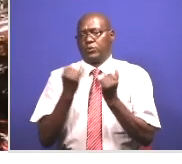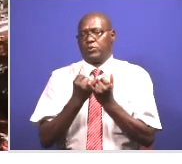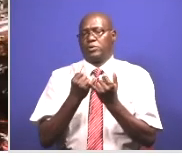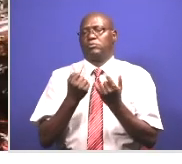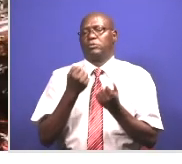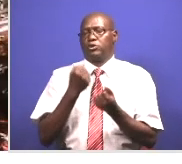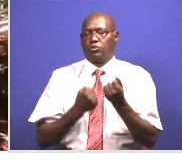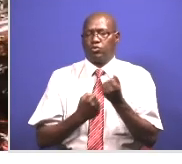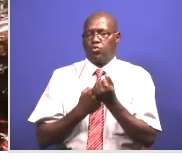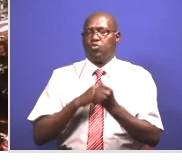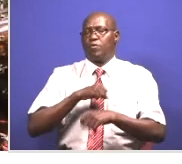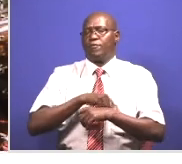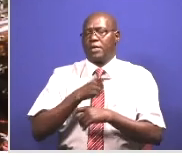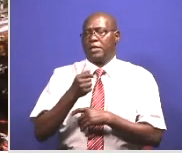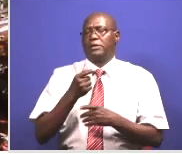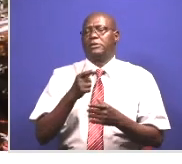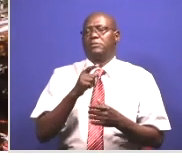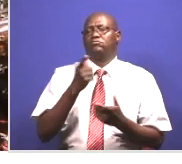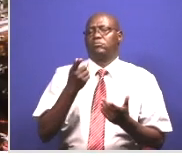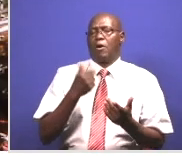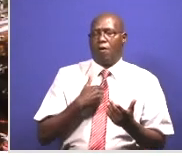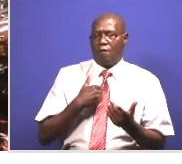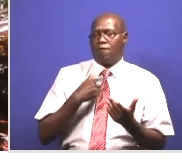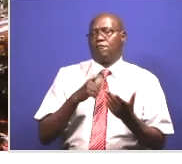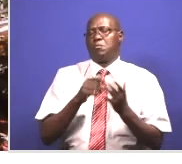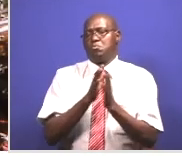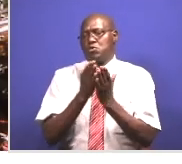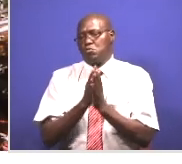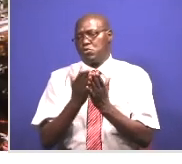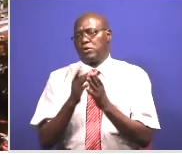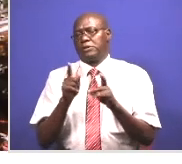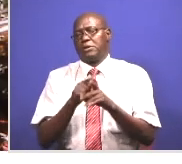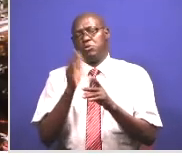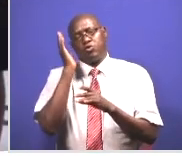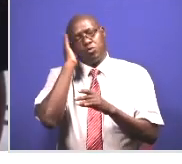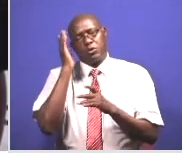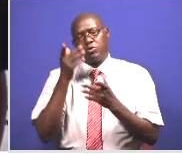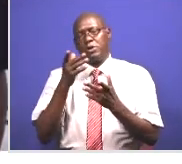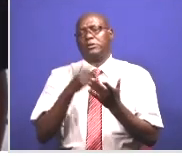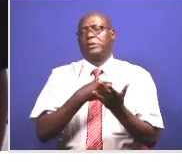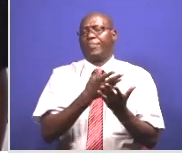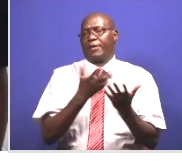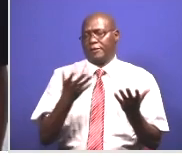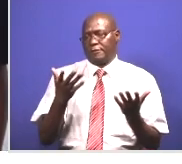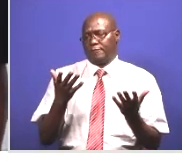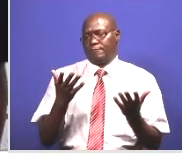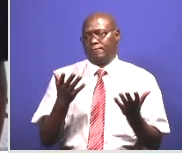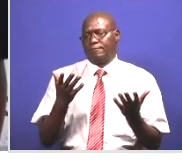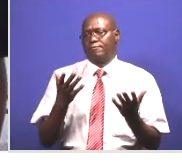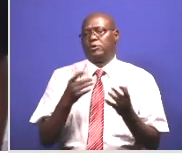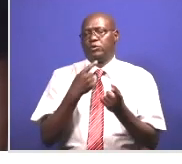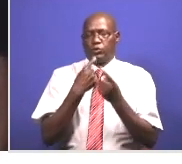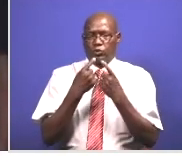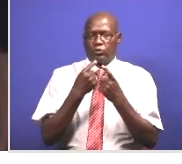covers tuition fees, textbooks, uniforms, and dormitory supplies. Speaking at the check handover ceremony,